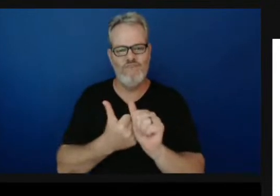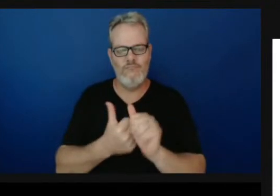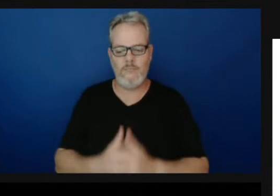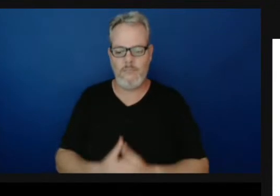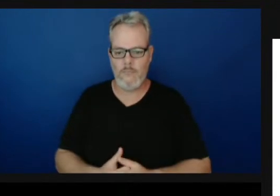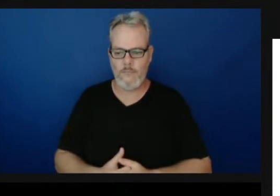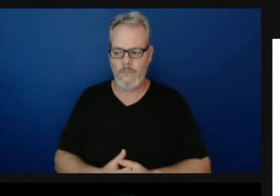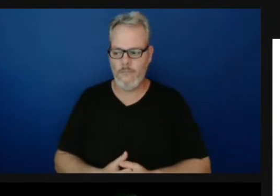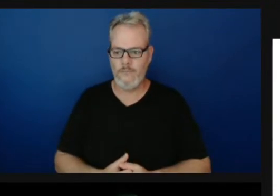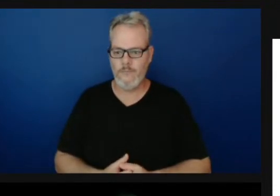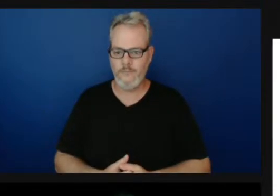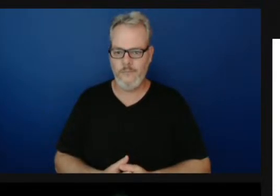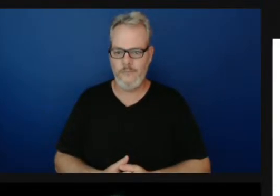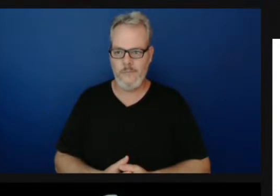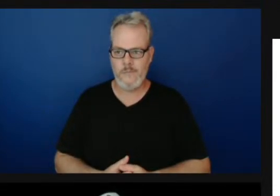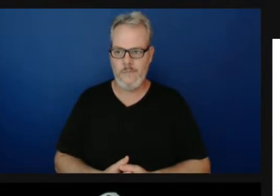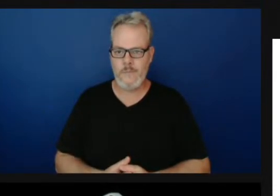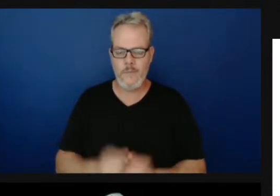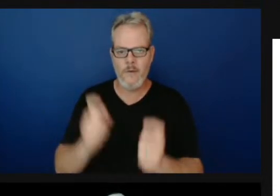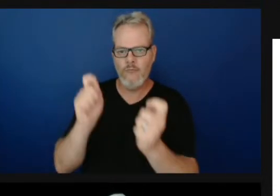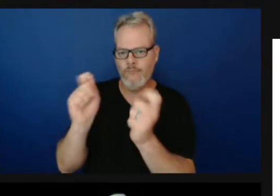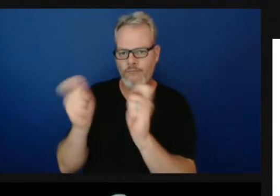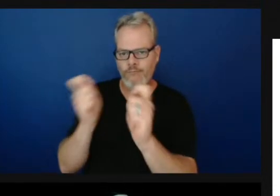So let's shift our screen around here.